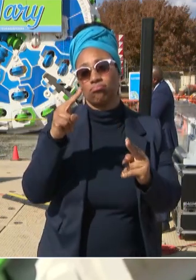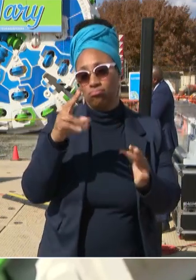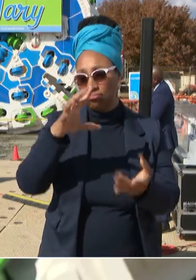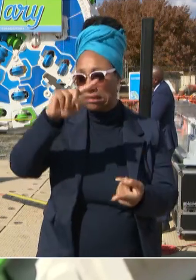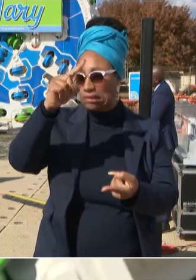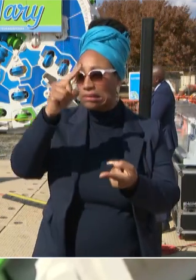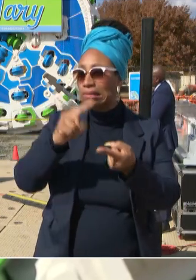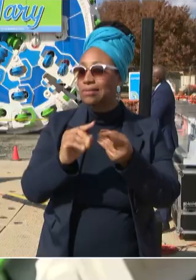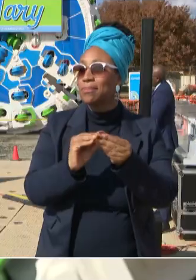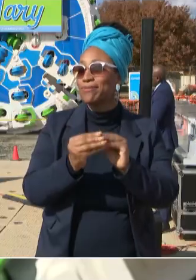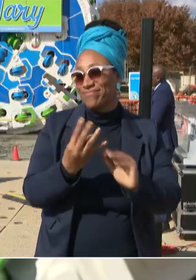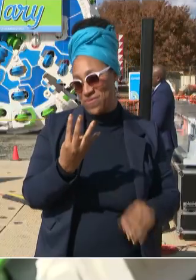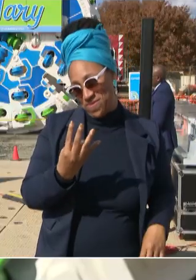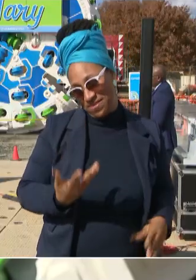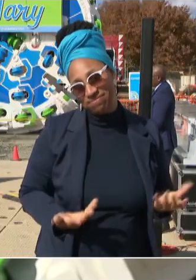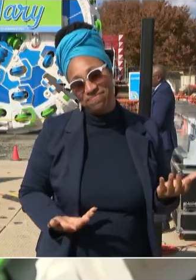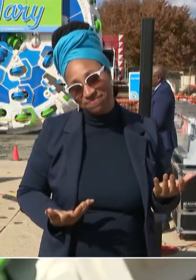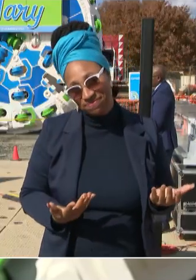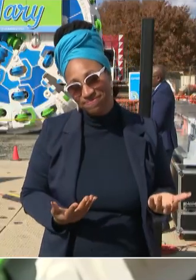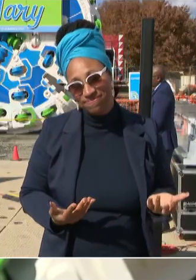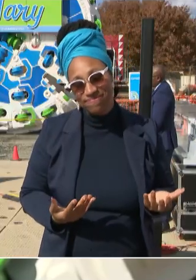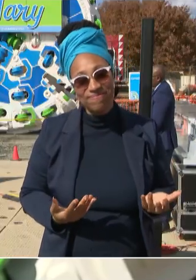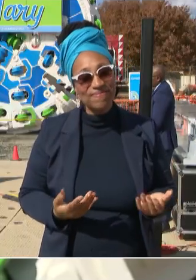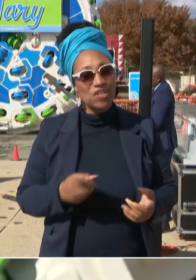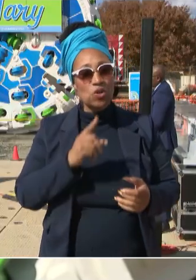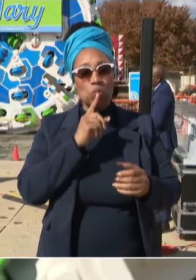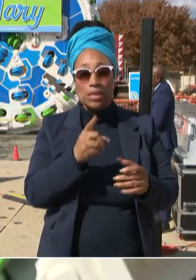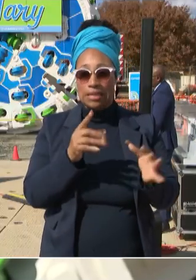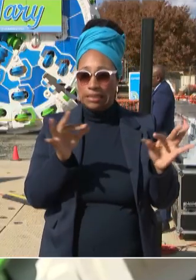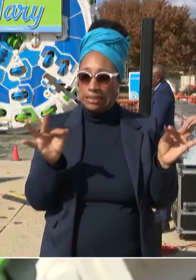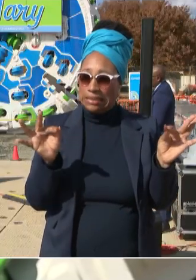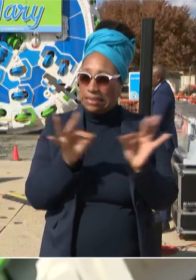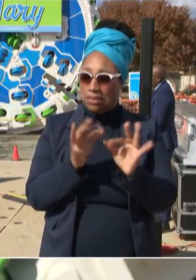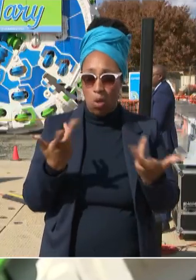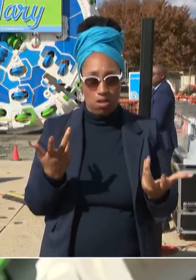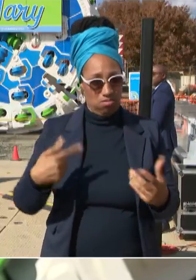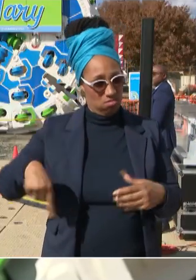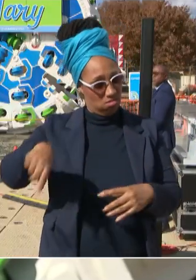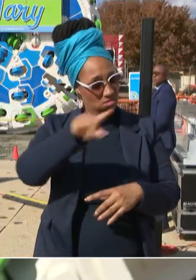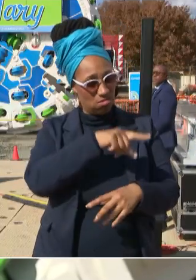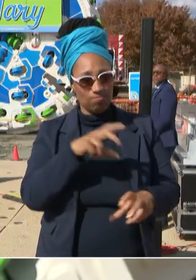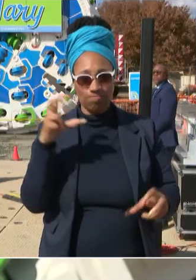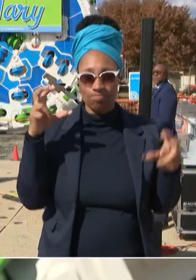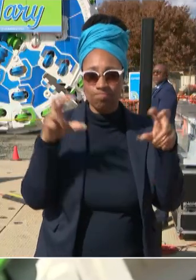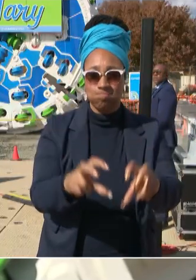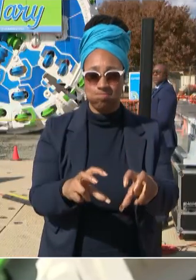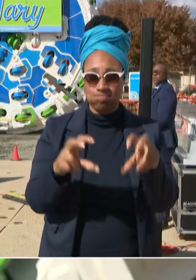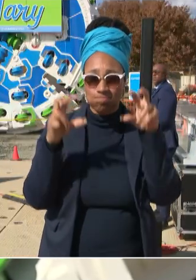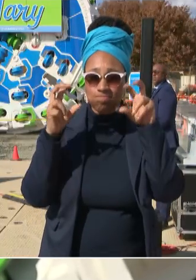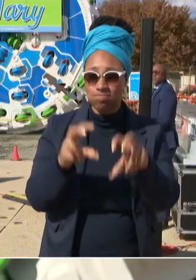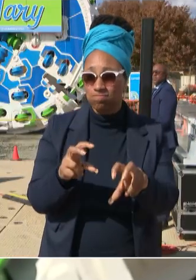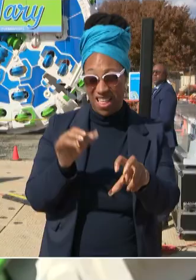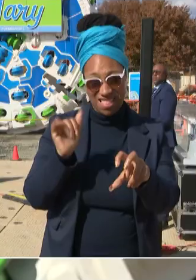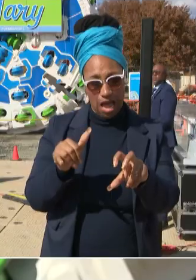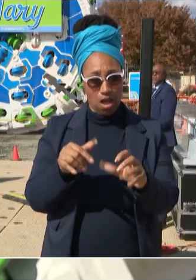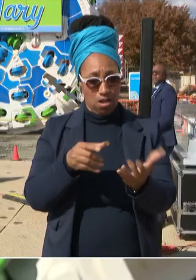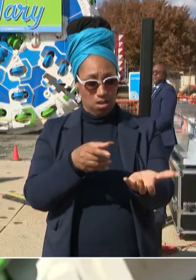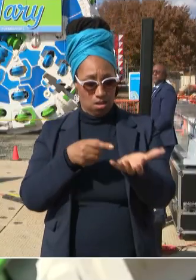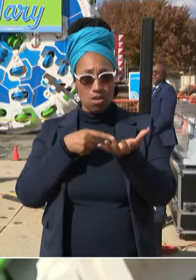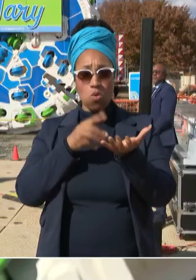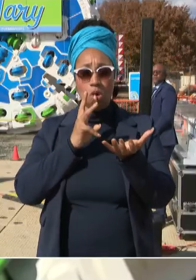district and is major investment that will benefits environment as well as spur